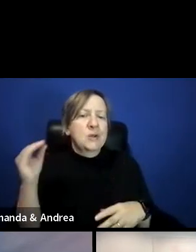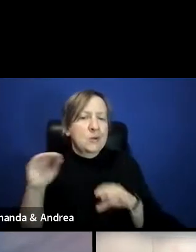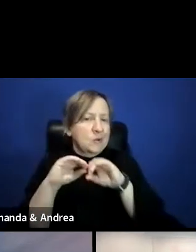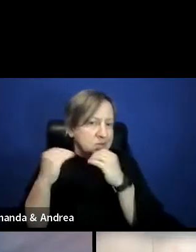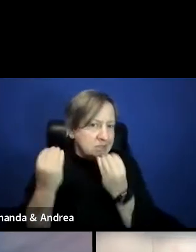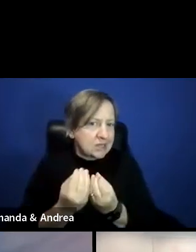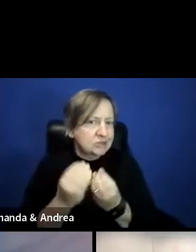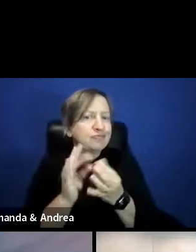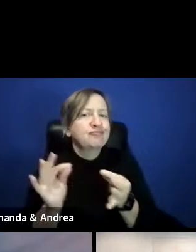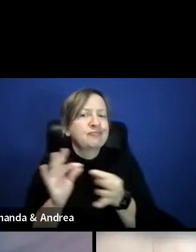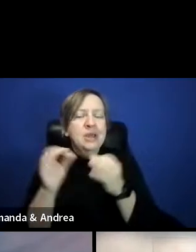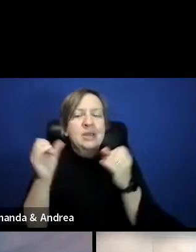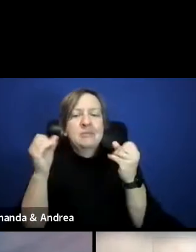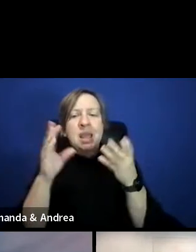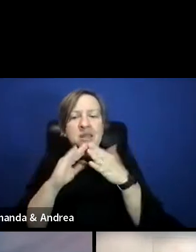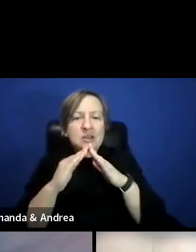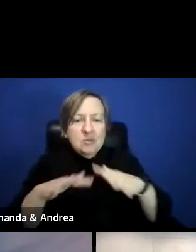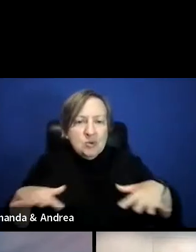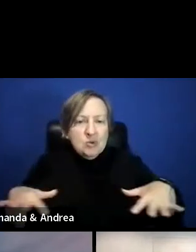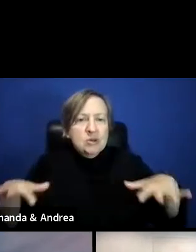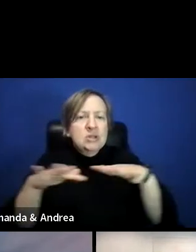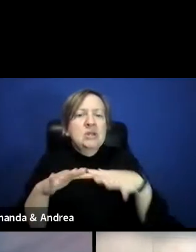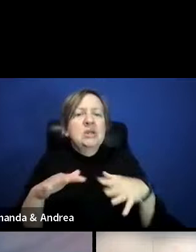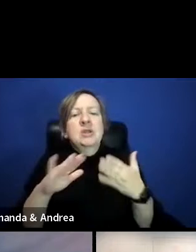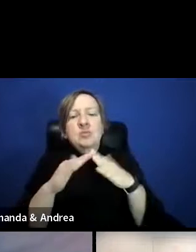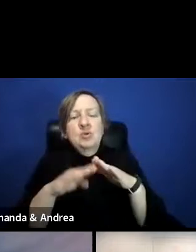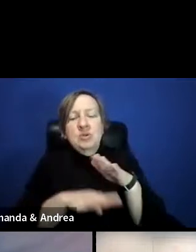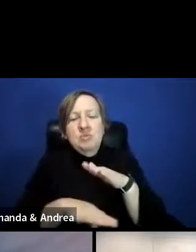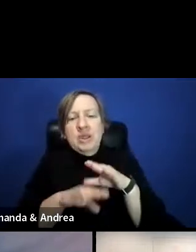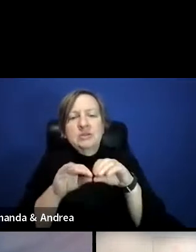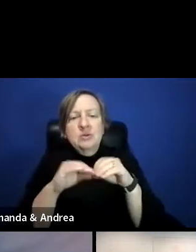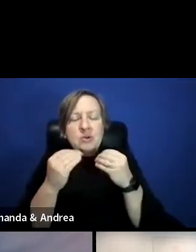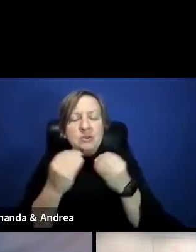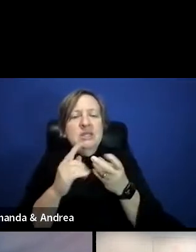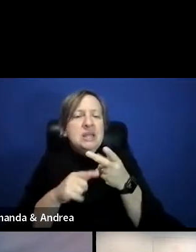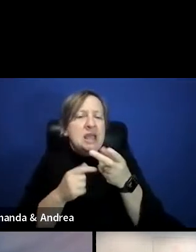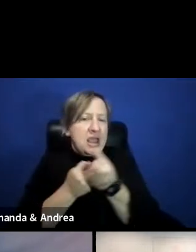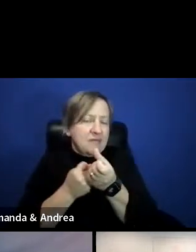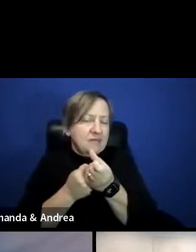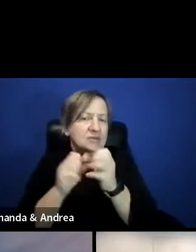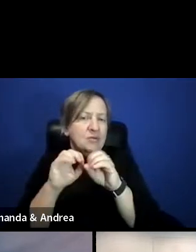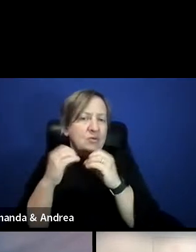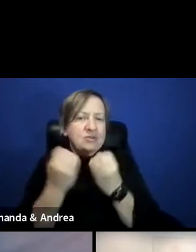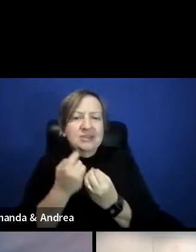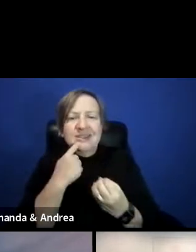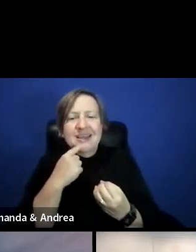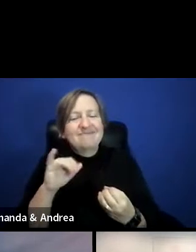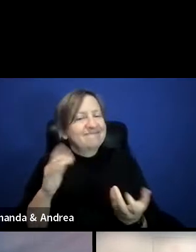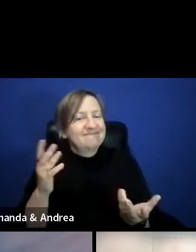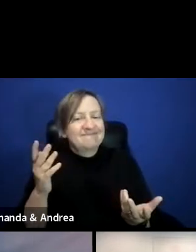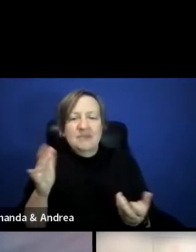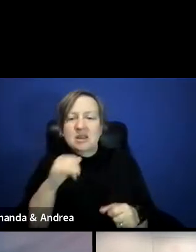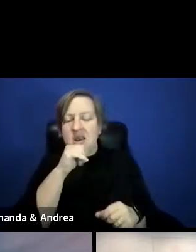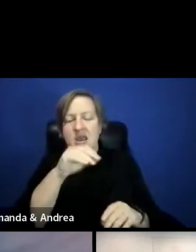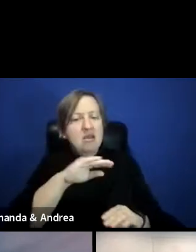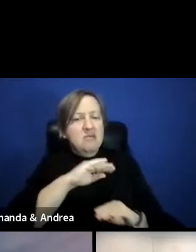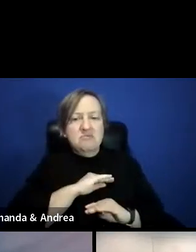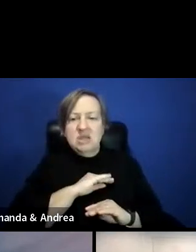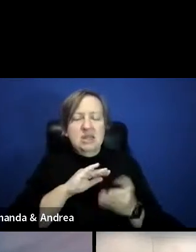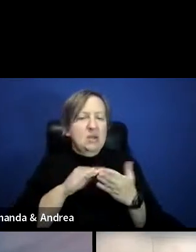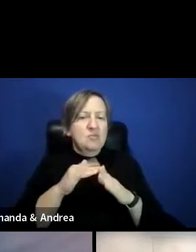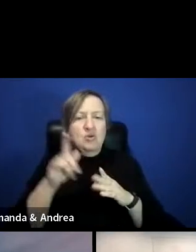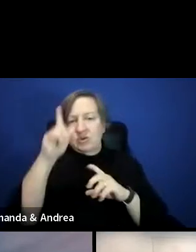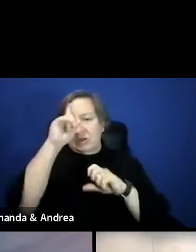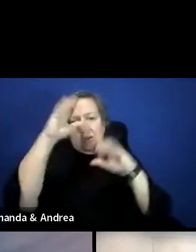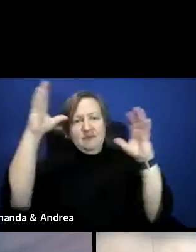a number of community members, community-based organizations, advocacy organizations that wasn't meeting the community